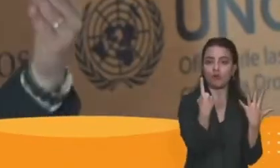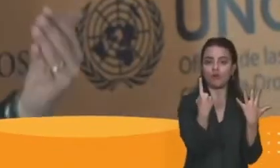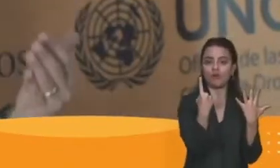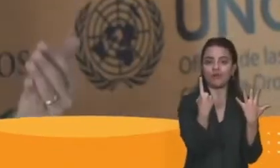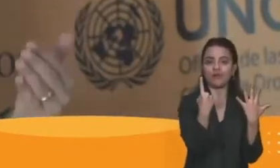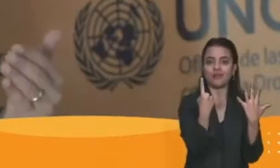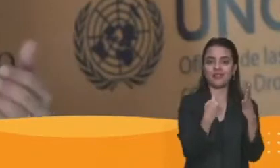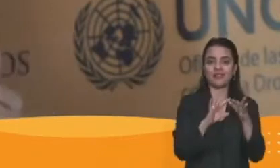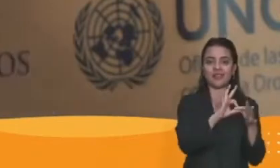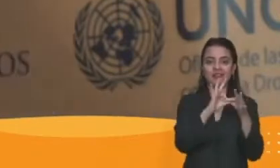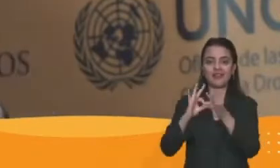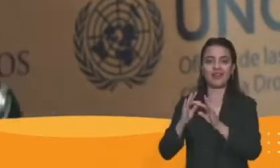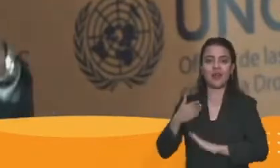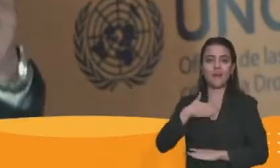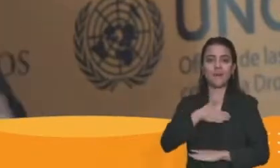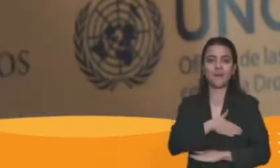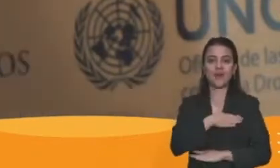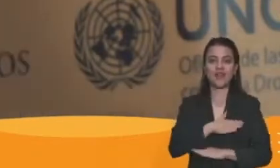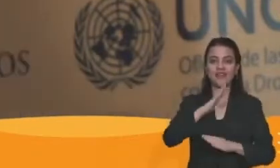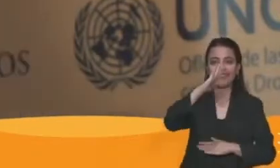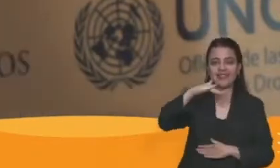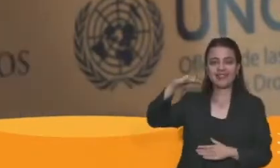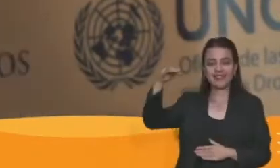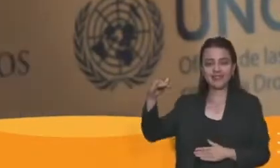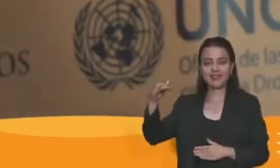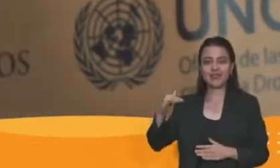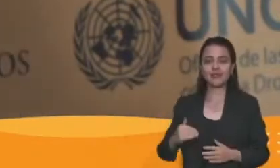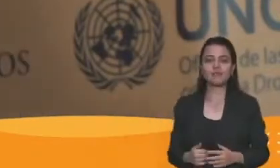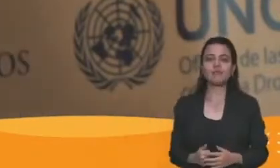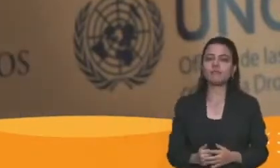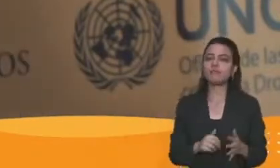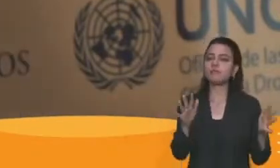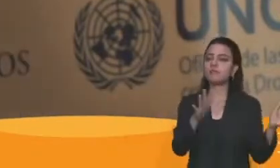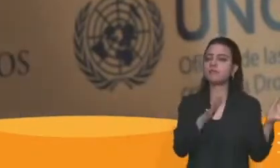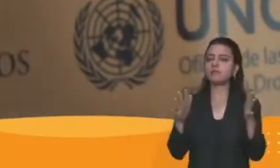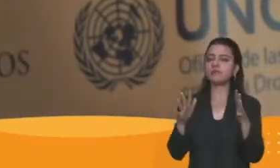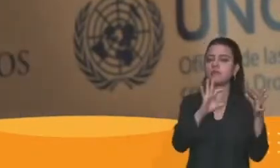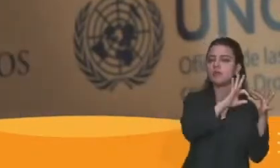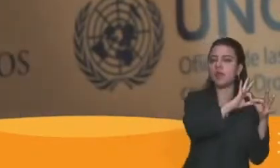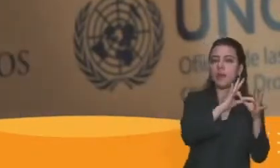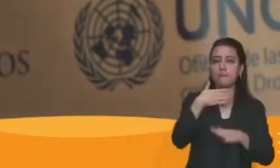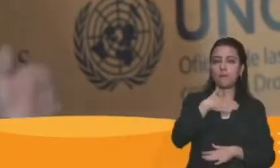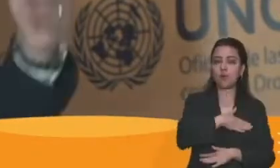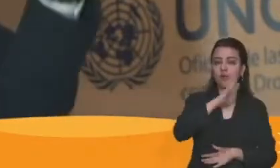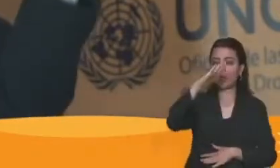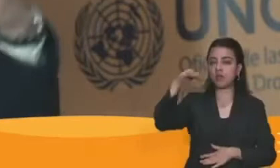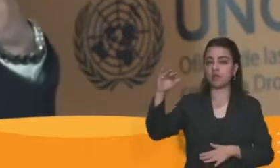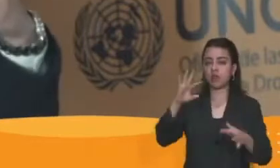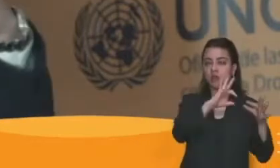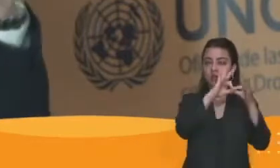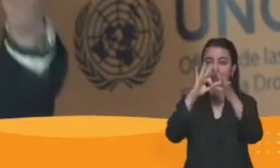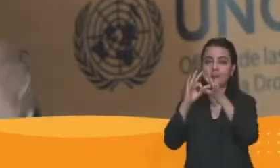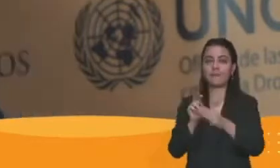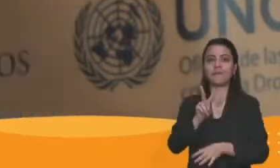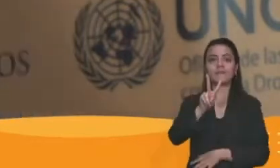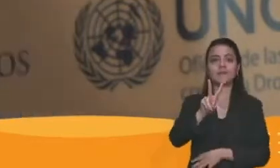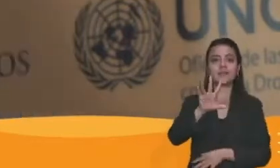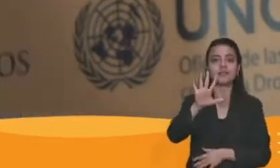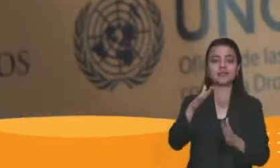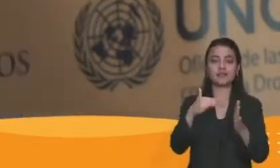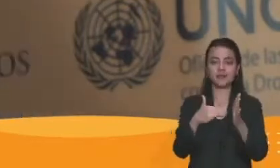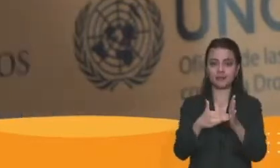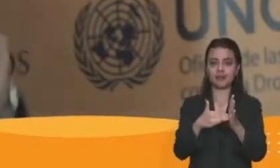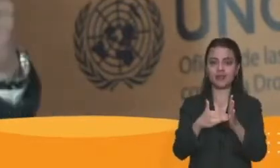in Antioquia. So among these 2 places, we have 40% of these 25,000 miners that have